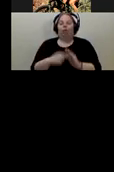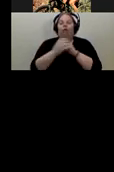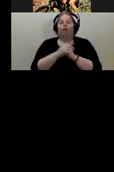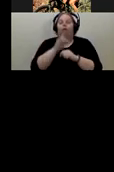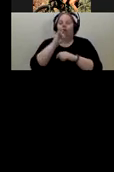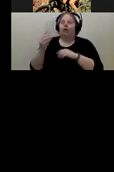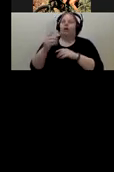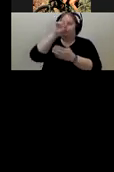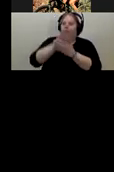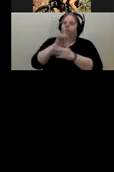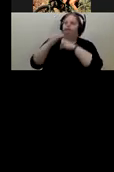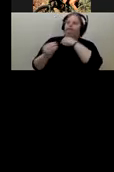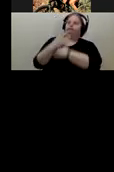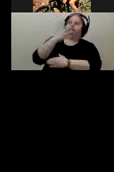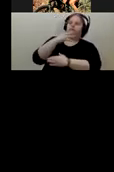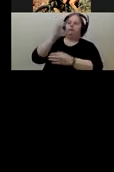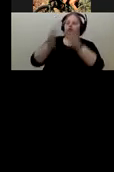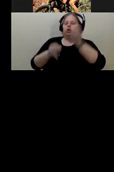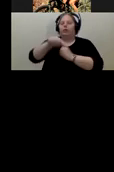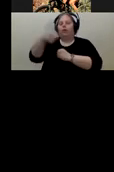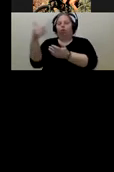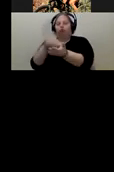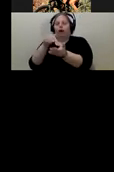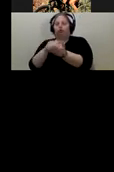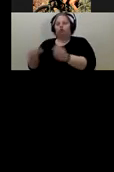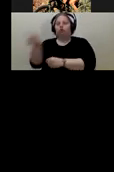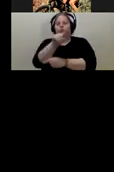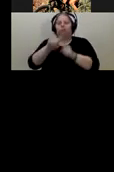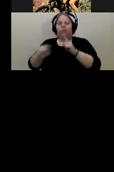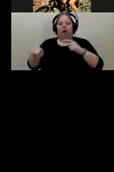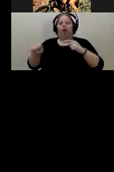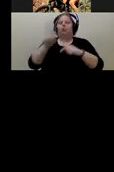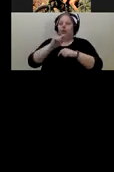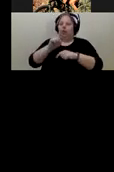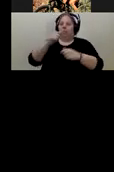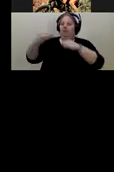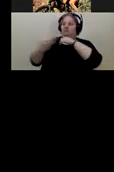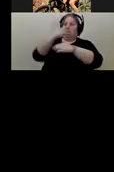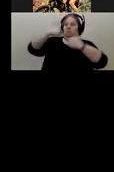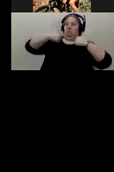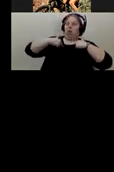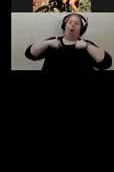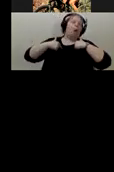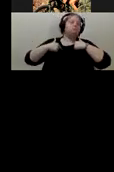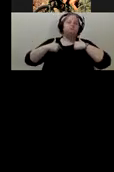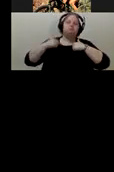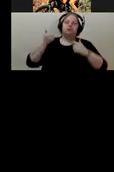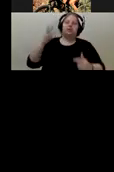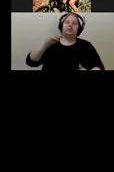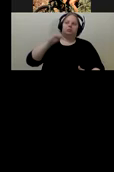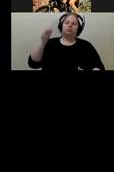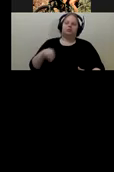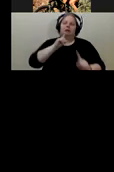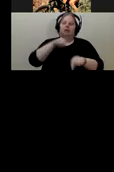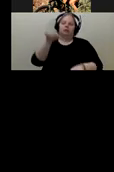affected the judgment of other physicians, but only 16% believed that it affected their own judgment.